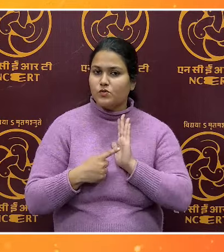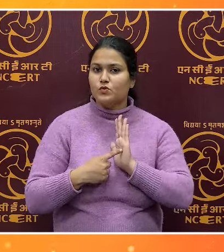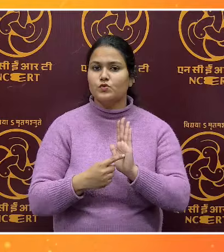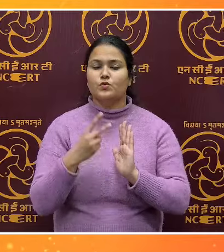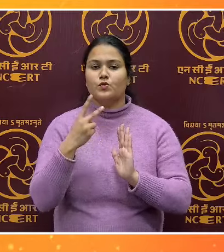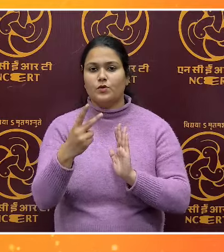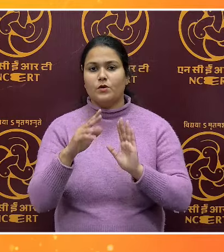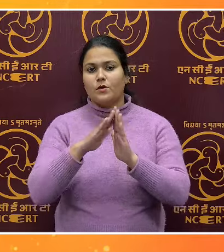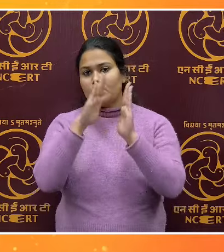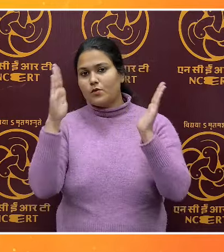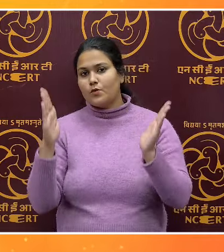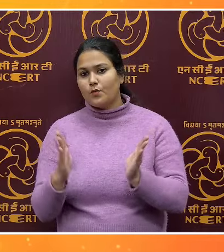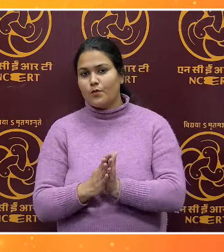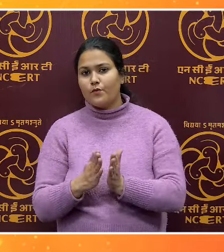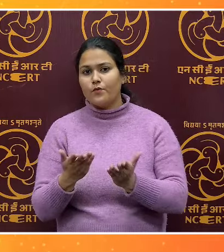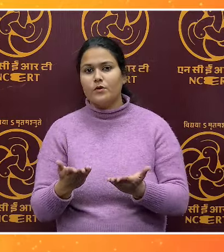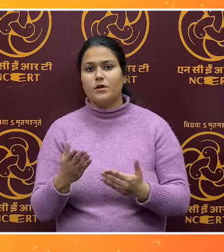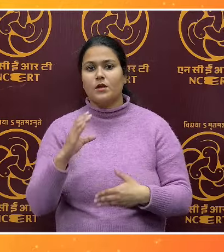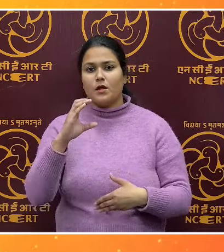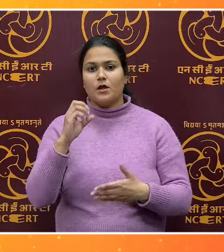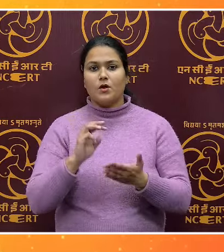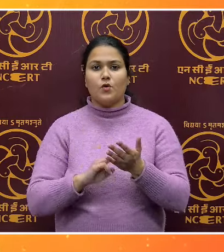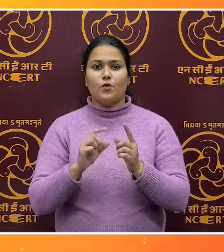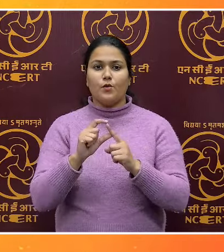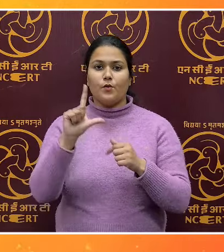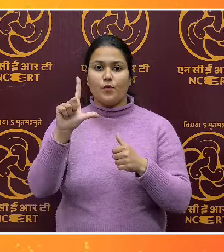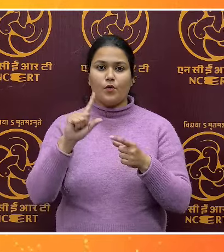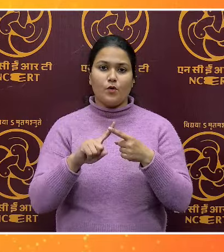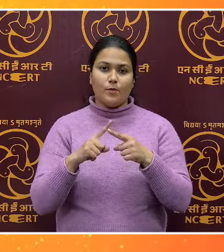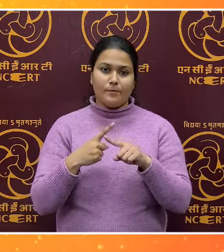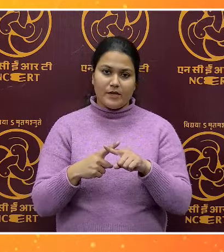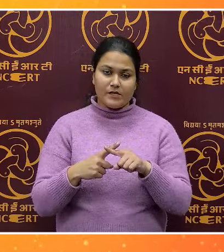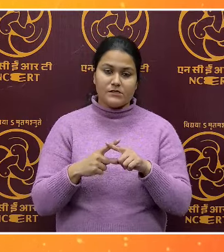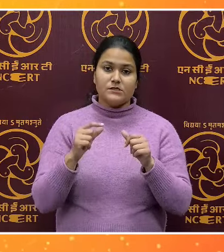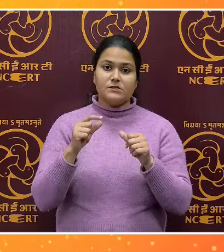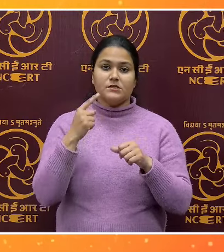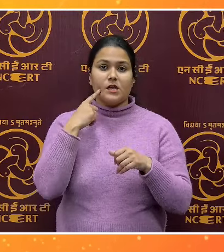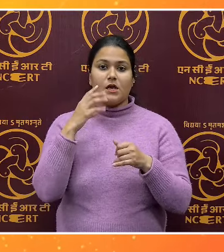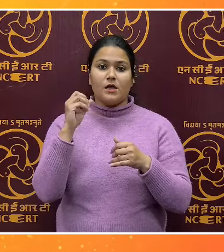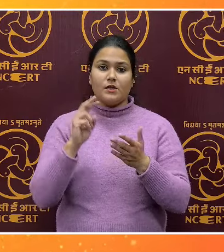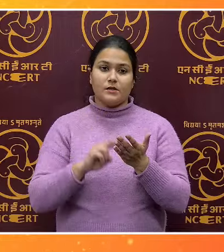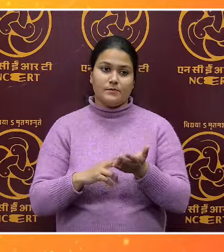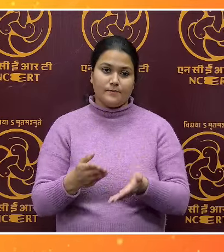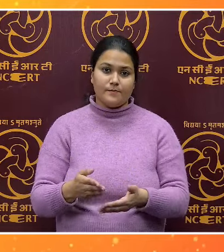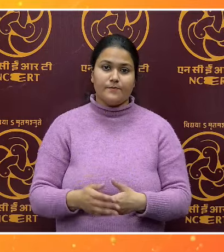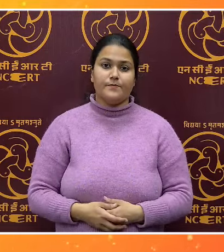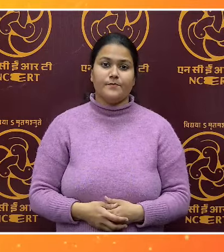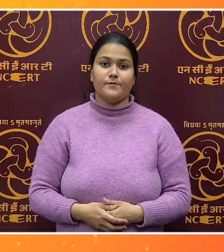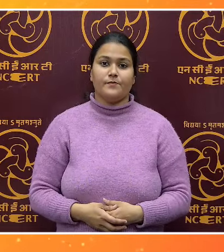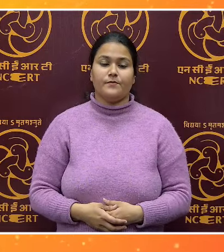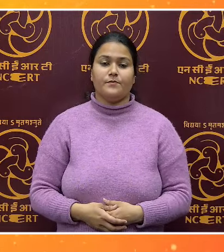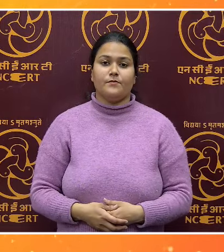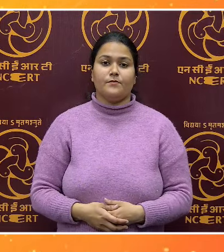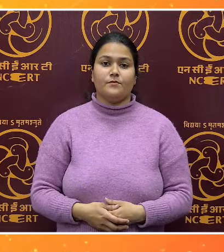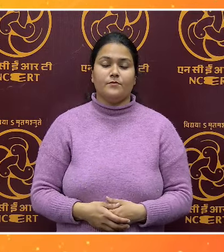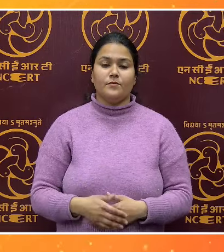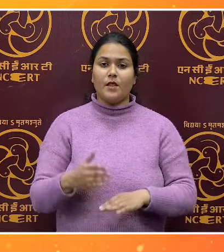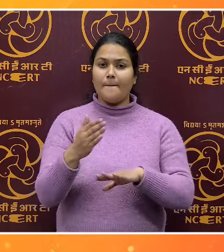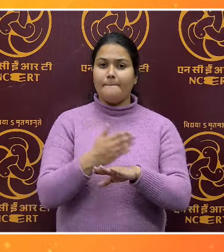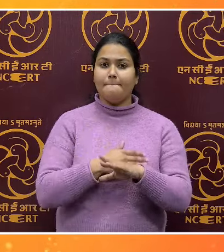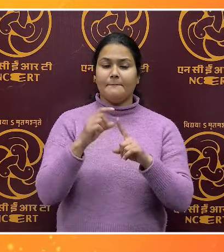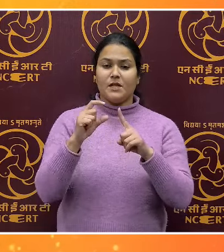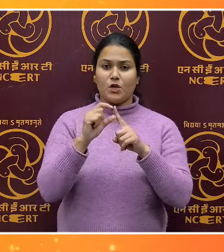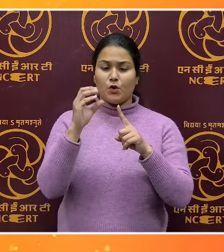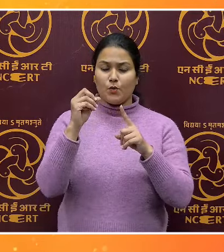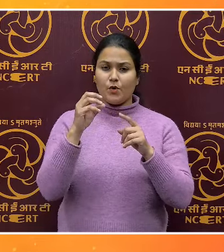and the overall that to be called complex ion. So, yes. Here you have written potassium K4